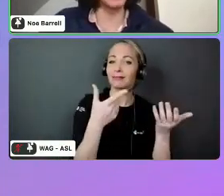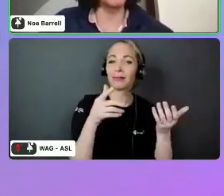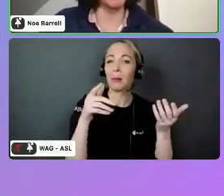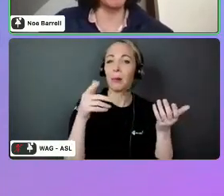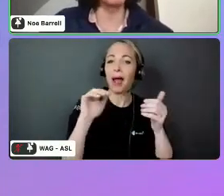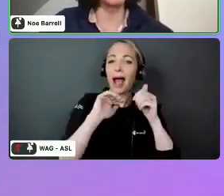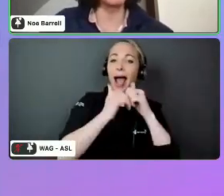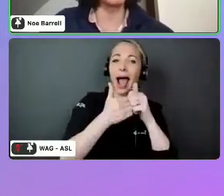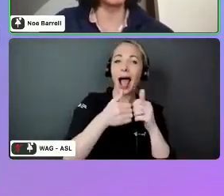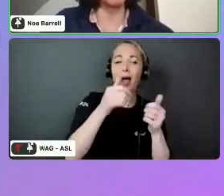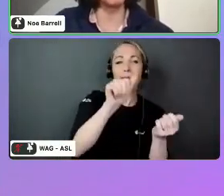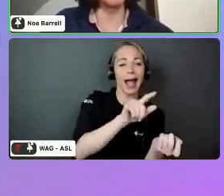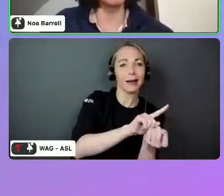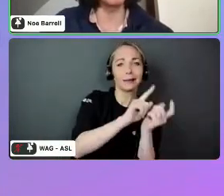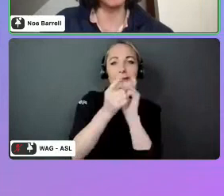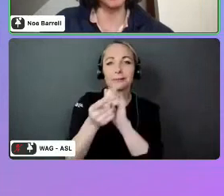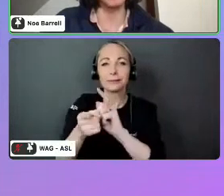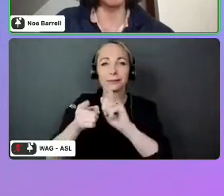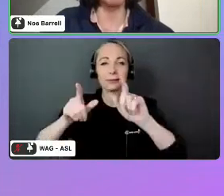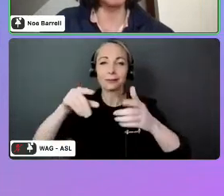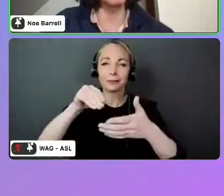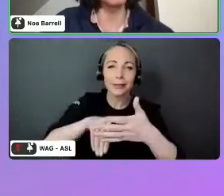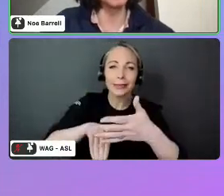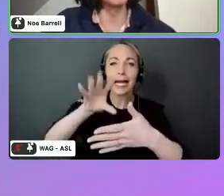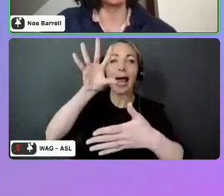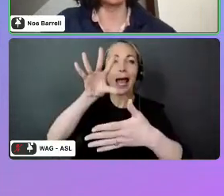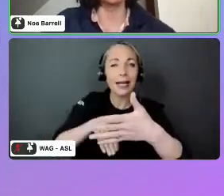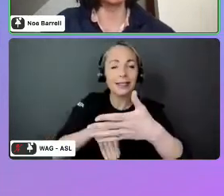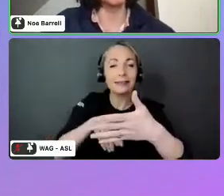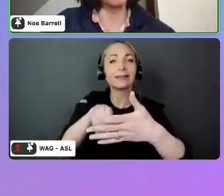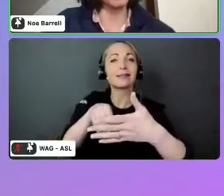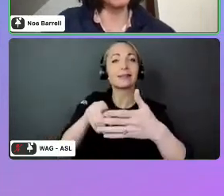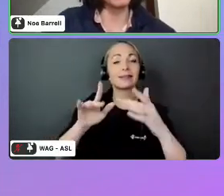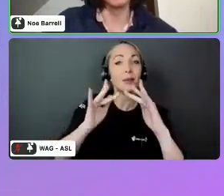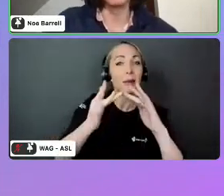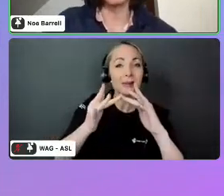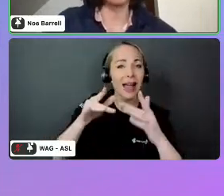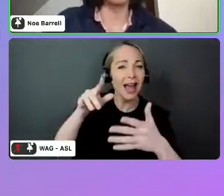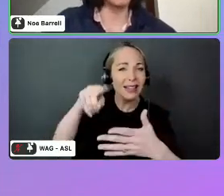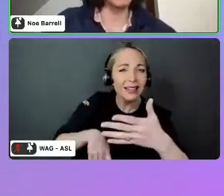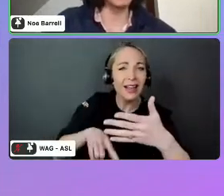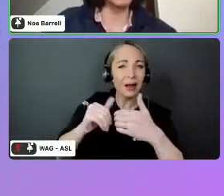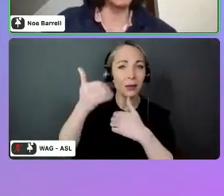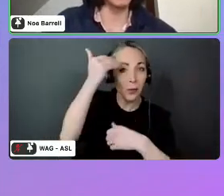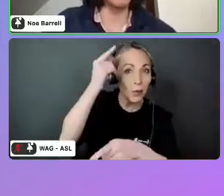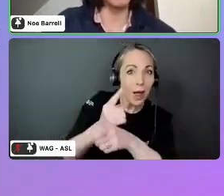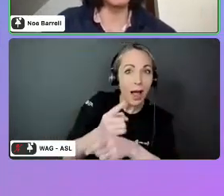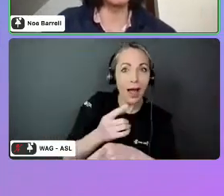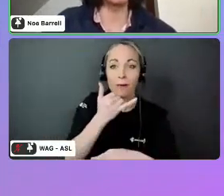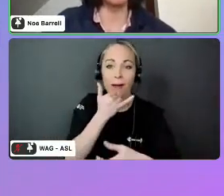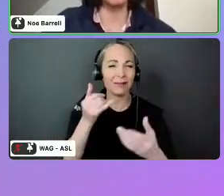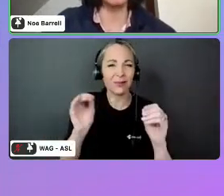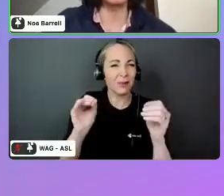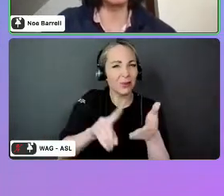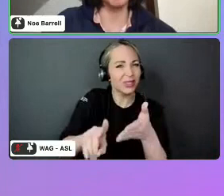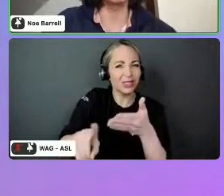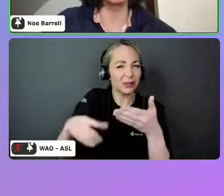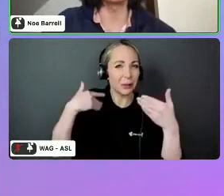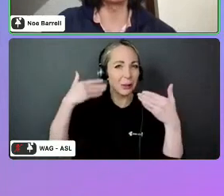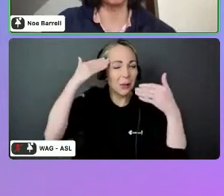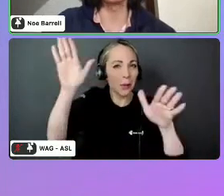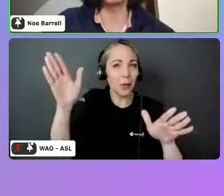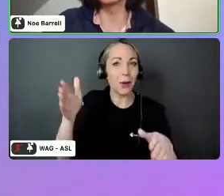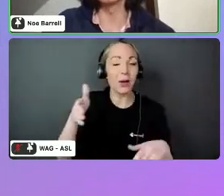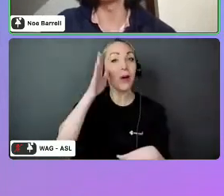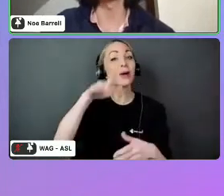of unique problems with using computer vision on a web page or user interface. So for instance, user interfaces can be very densely populated